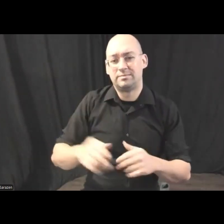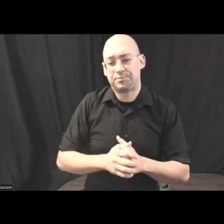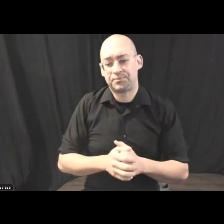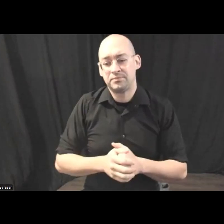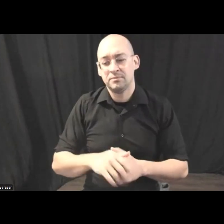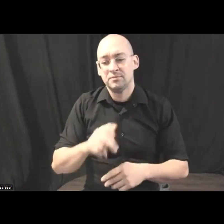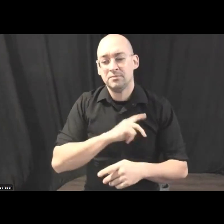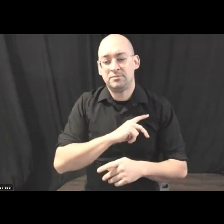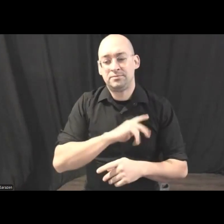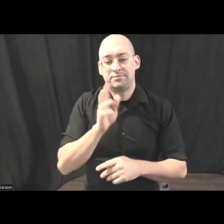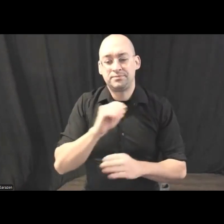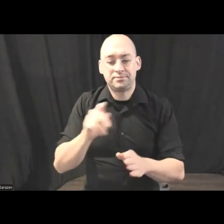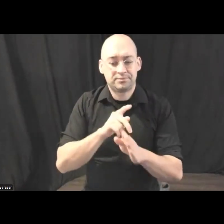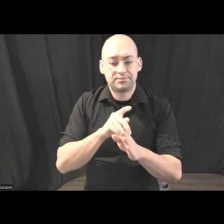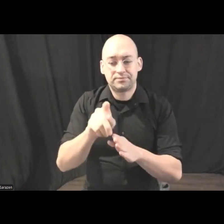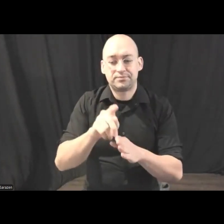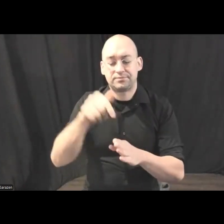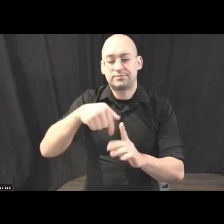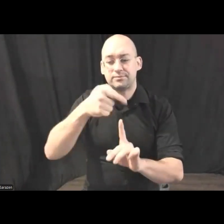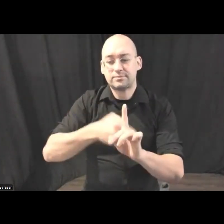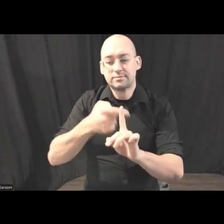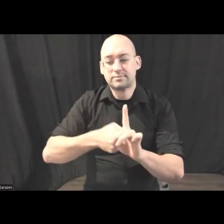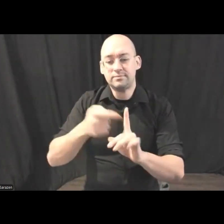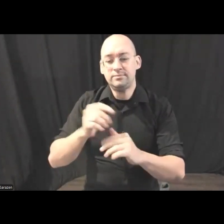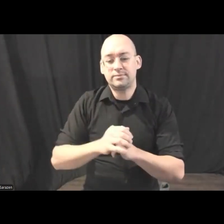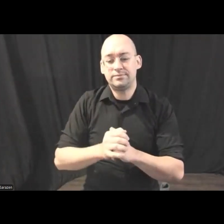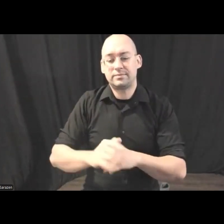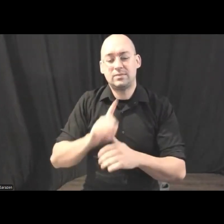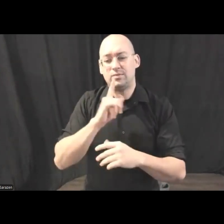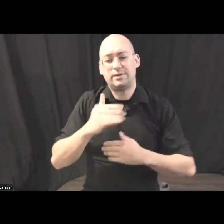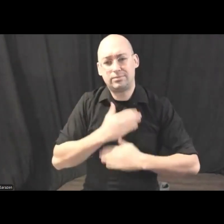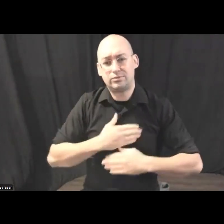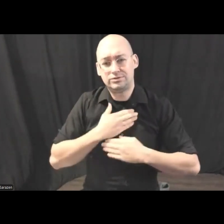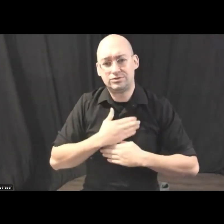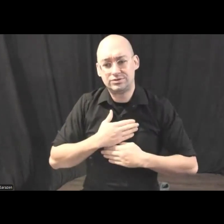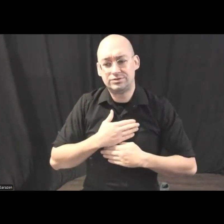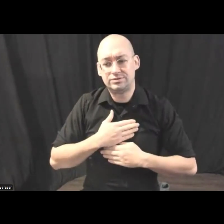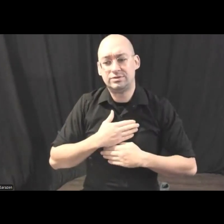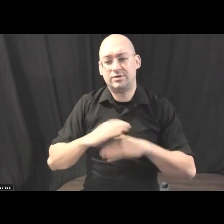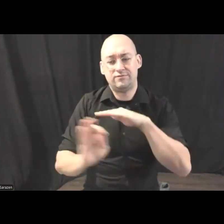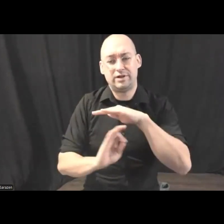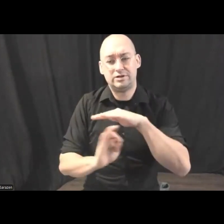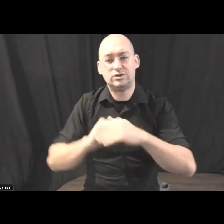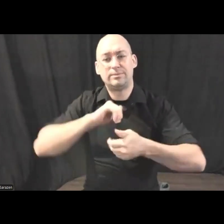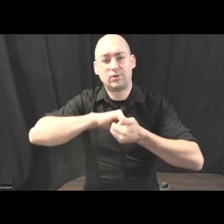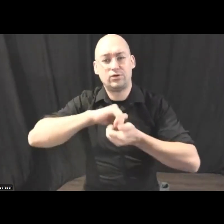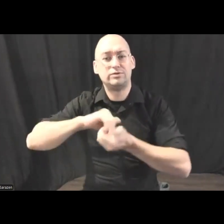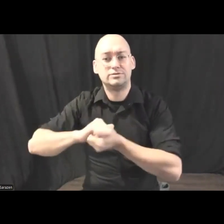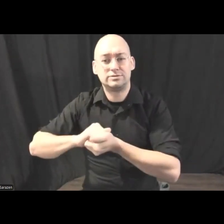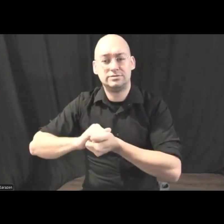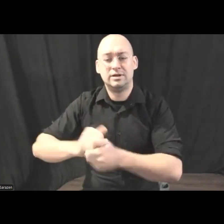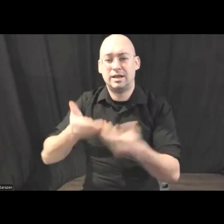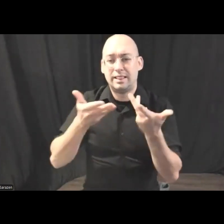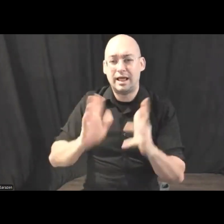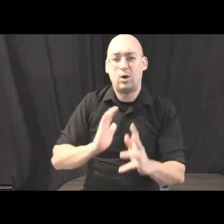professionally this month. I'm so grateful to our foundation partners who allowed us